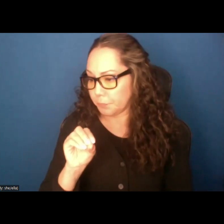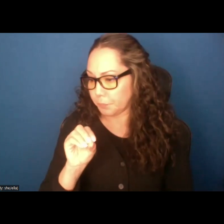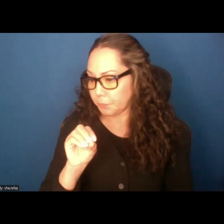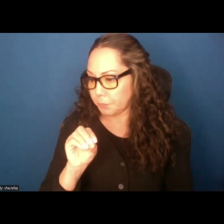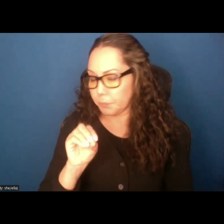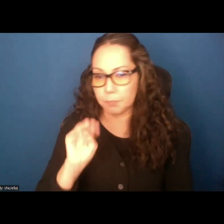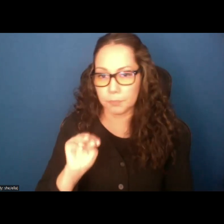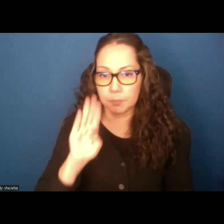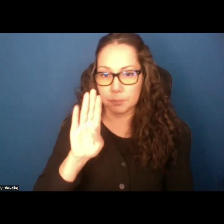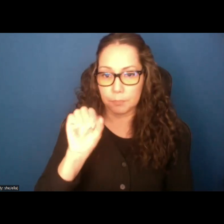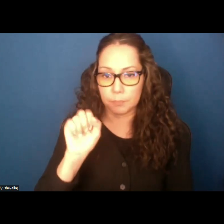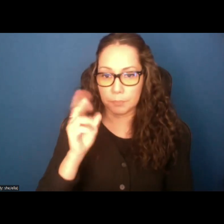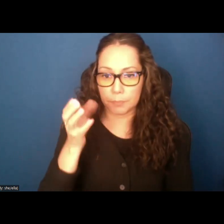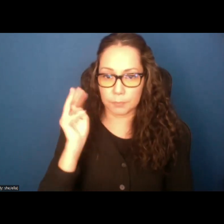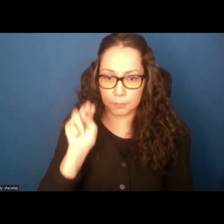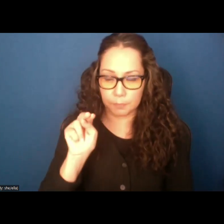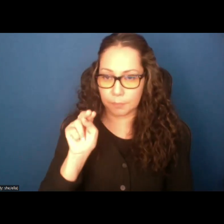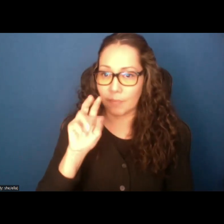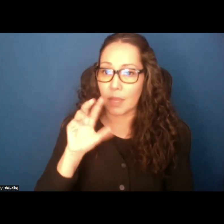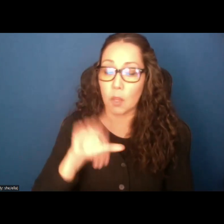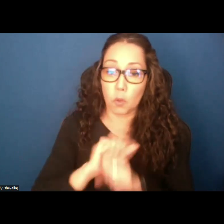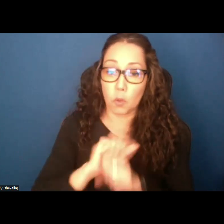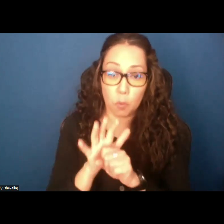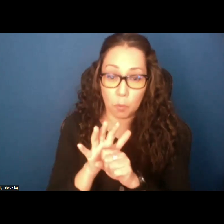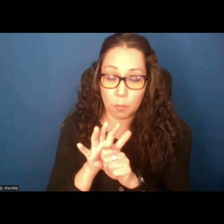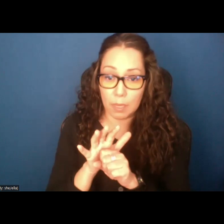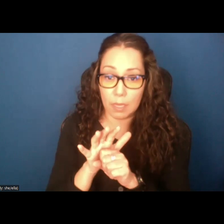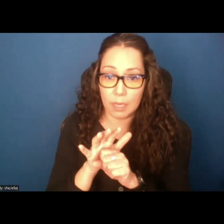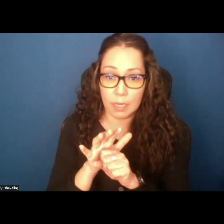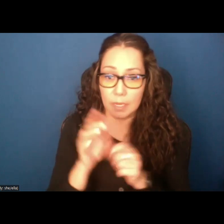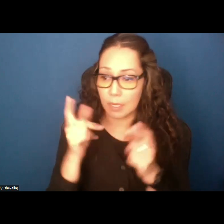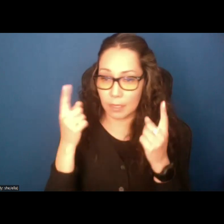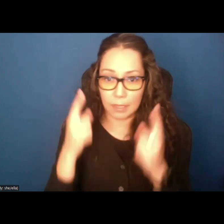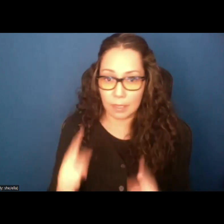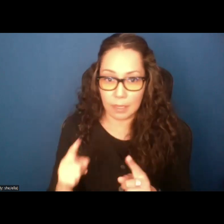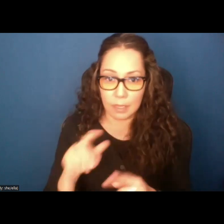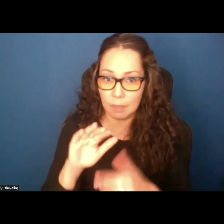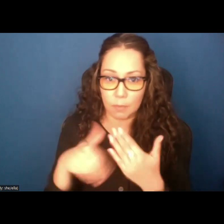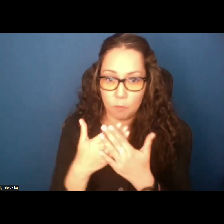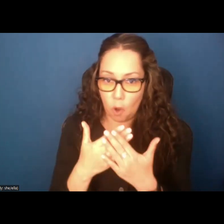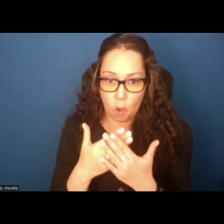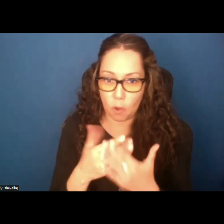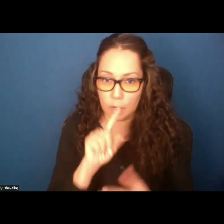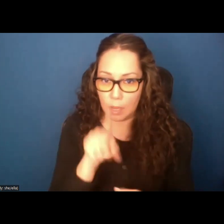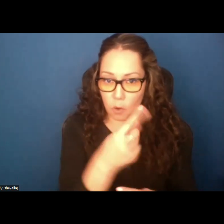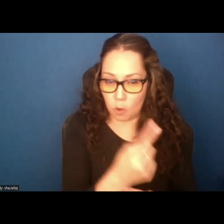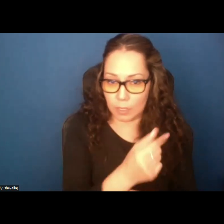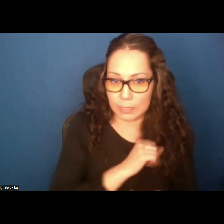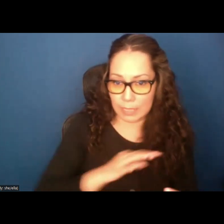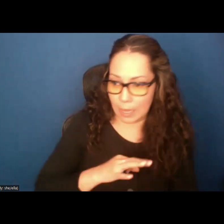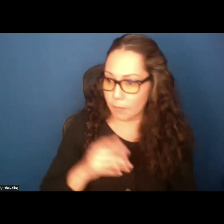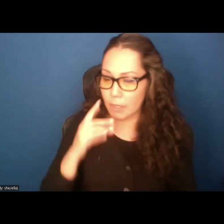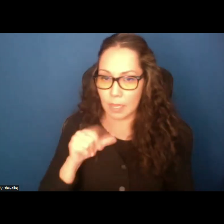everyone, not just paid staff. The virus cannot tell who gets a paycheck and who is an unpaid visitor.